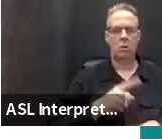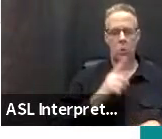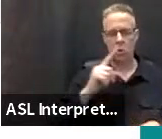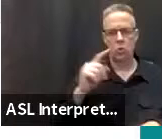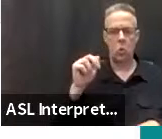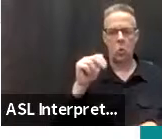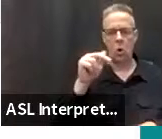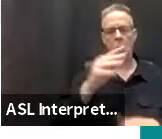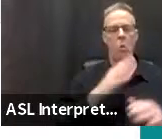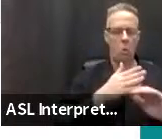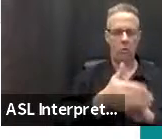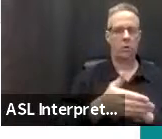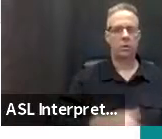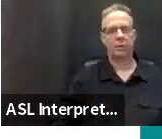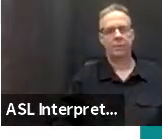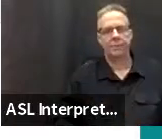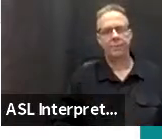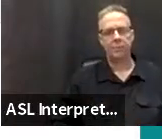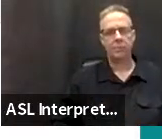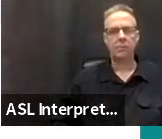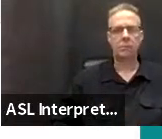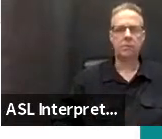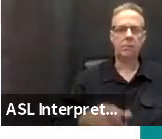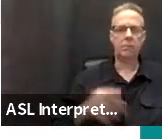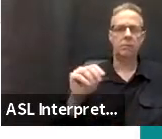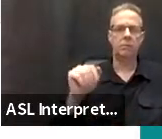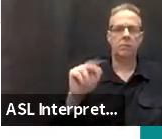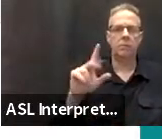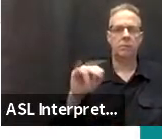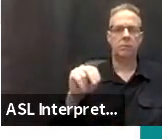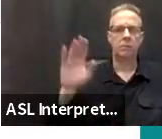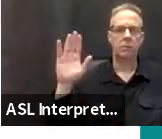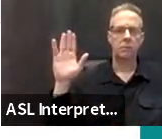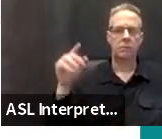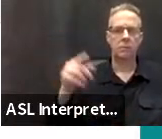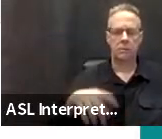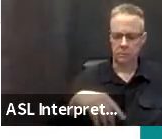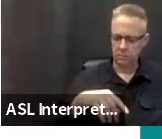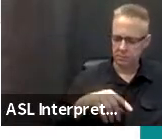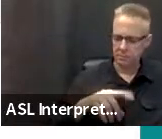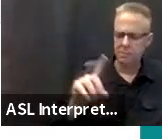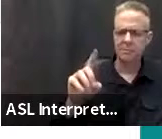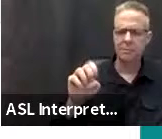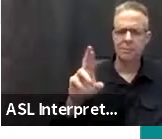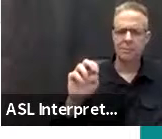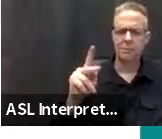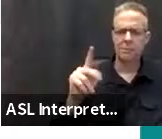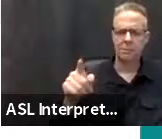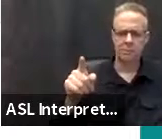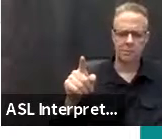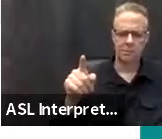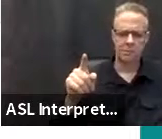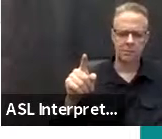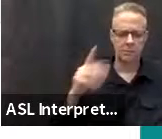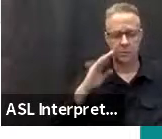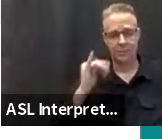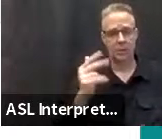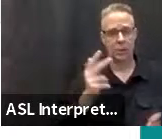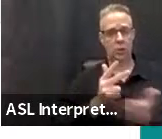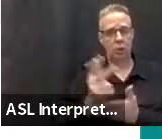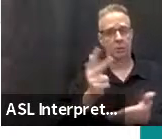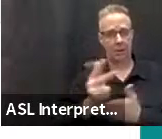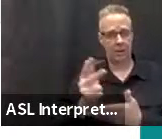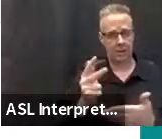take. Marlon, you had a question? Well, yeah, Derek, currently the shipping